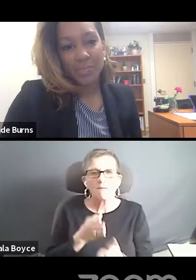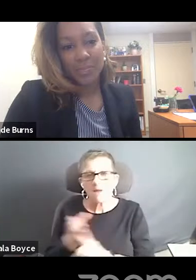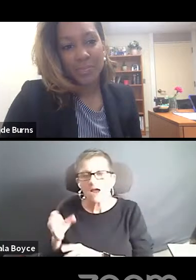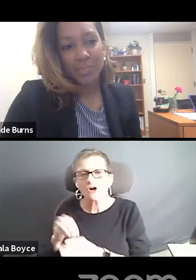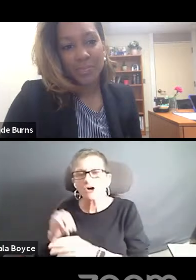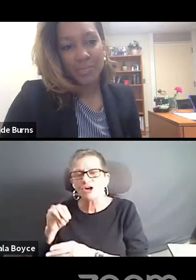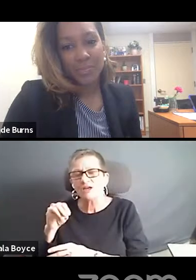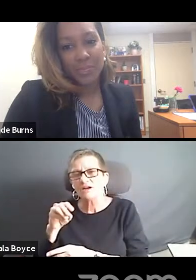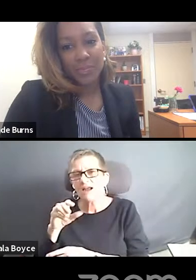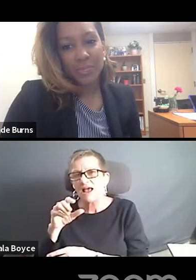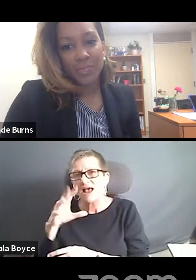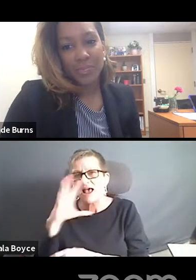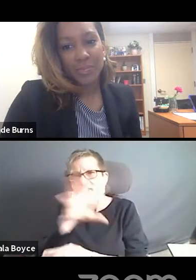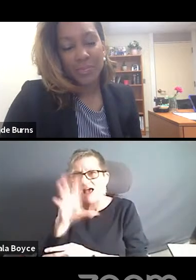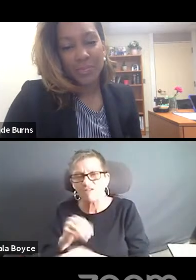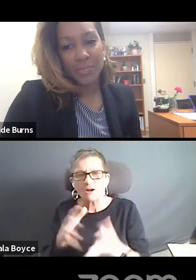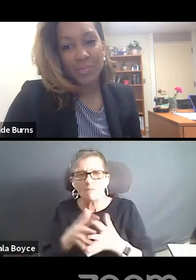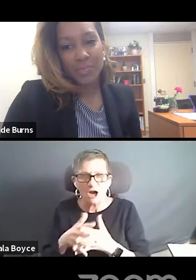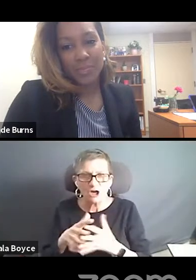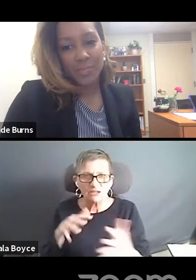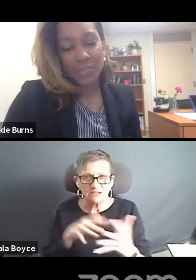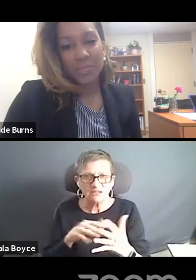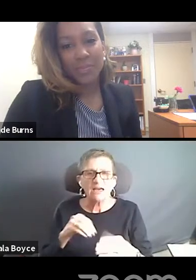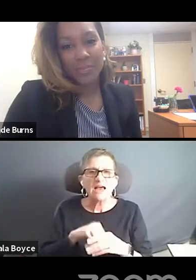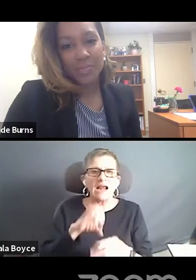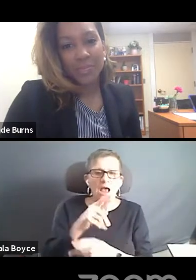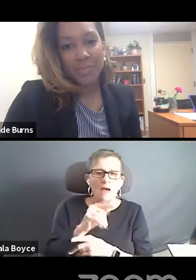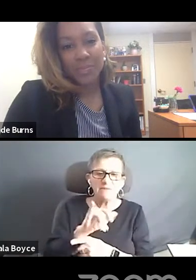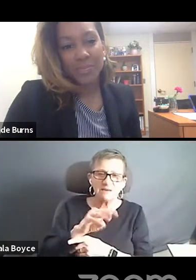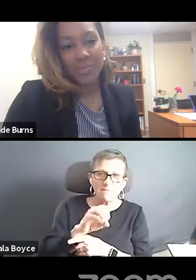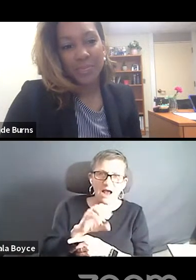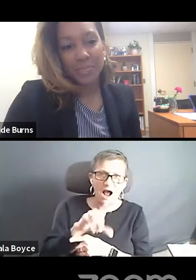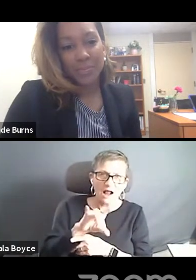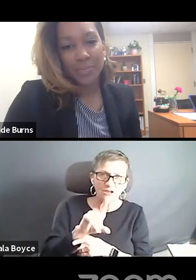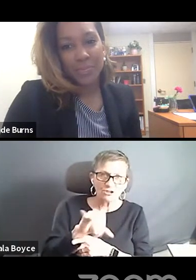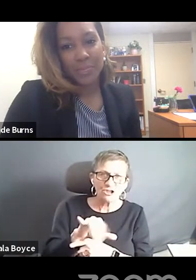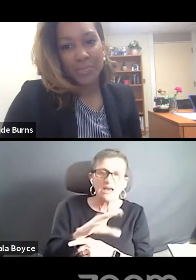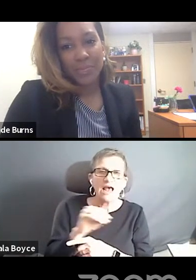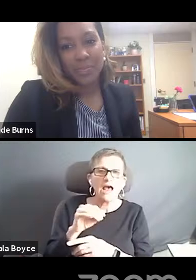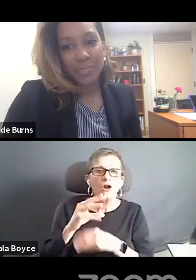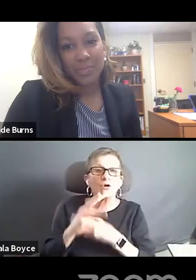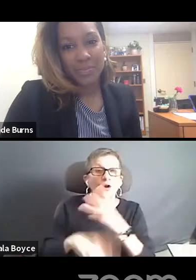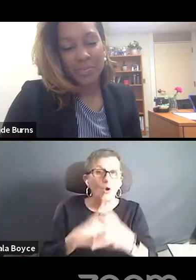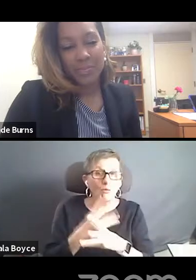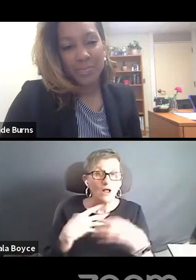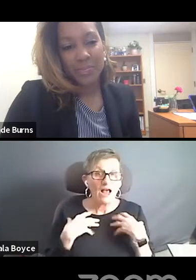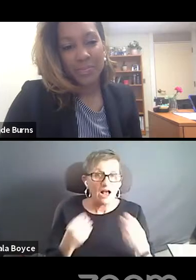studies. And some of my interests include epidemiology and global health. And I'm from Detroit, Michigan.